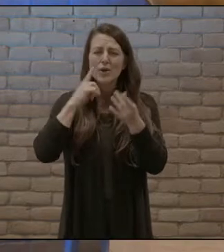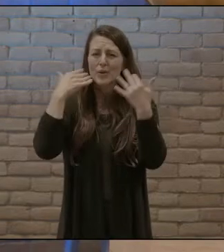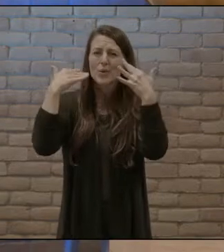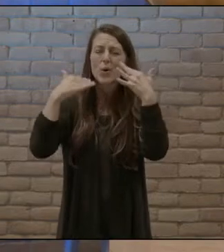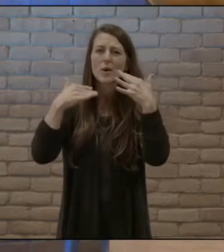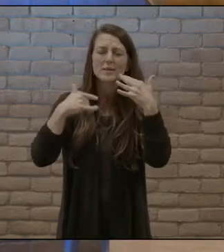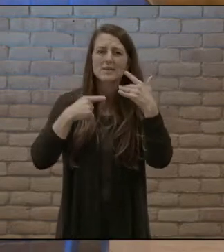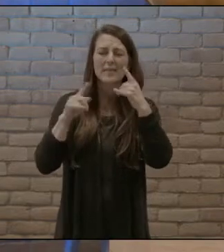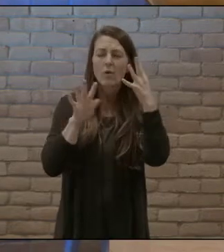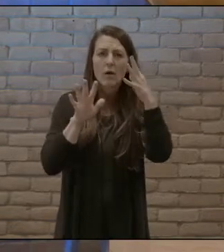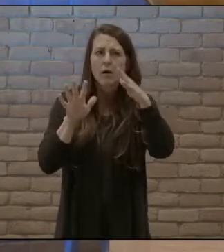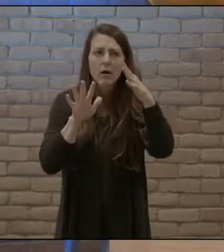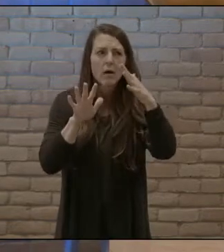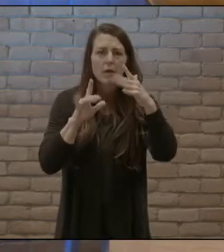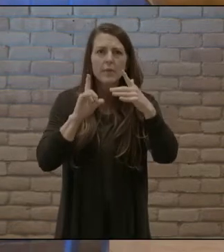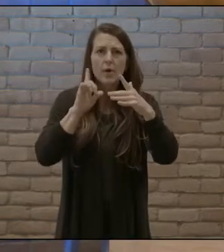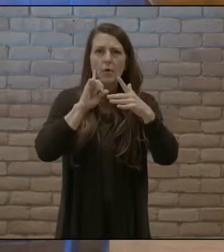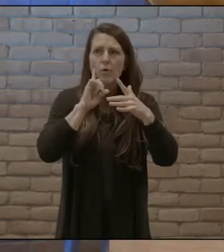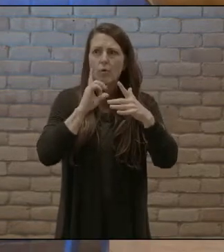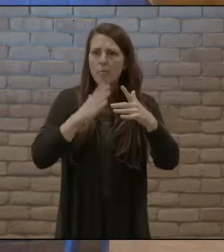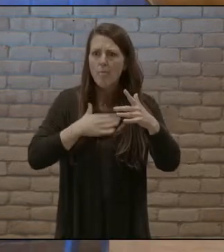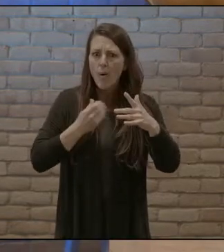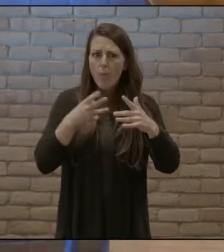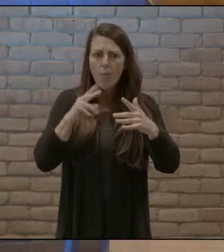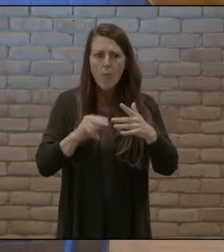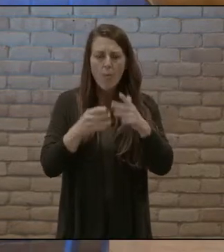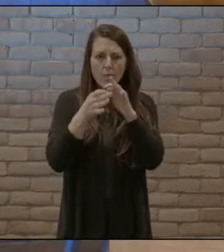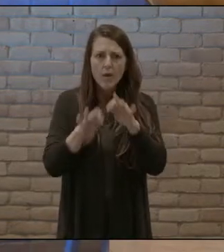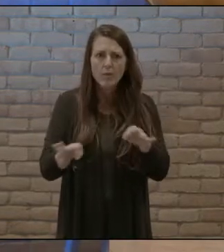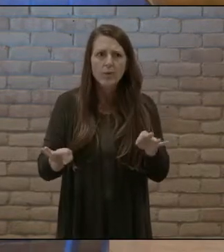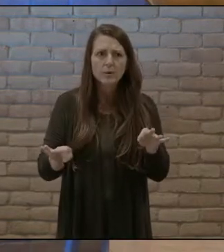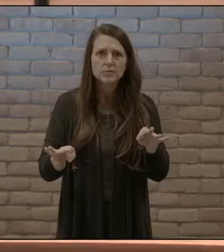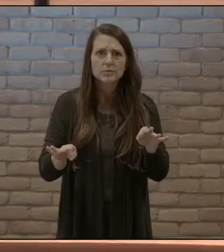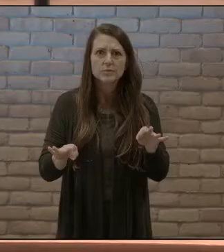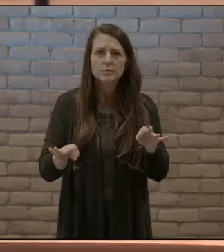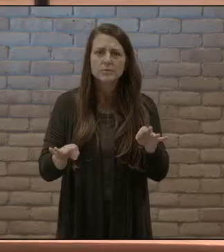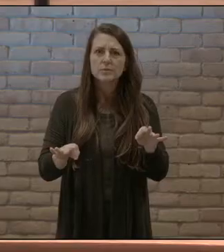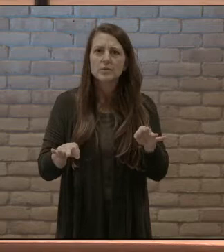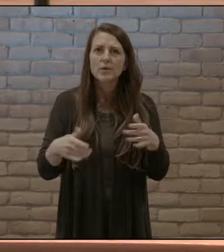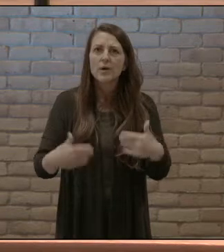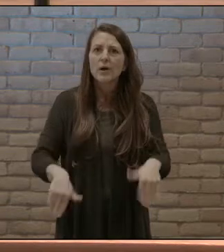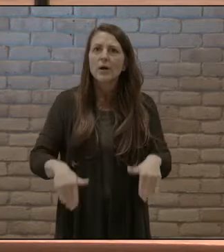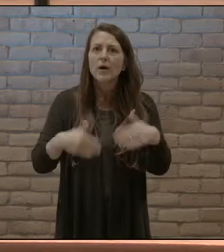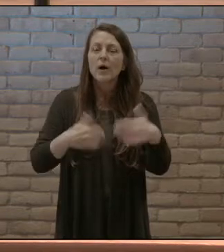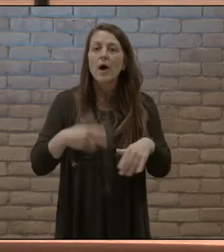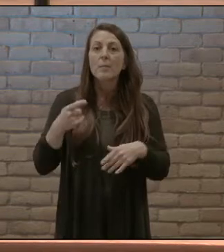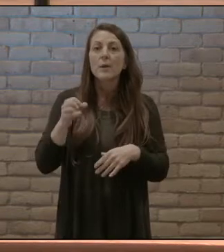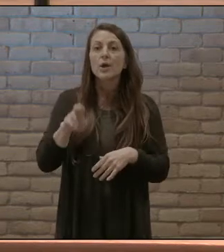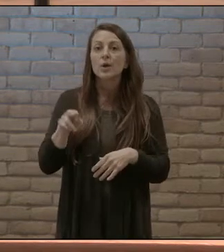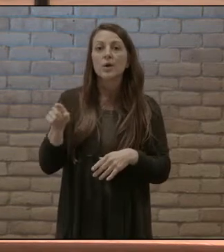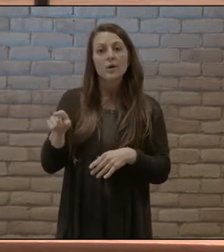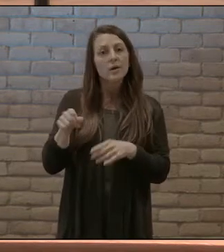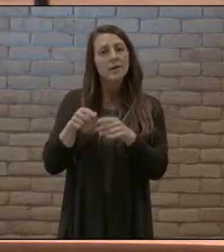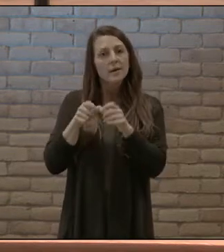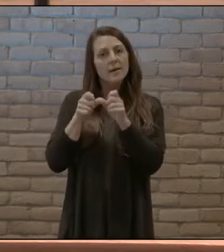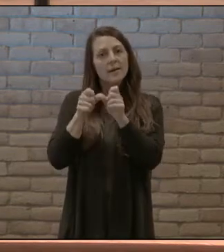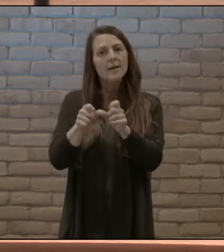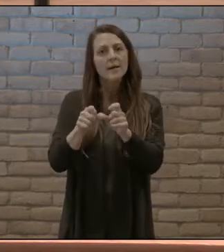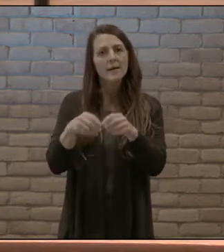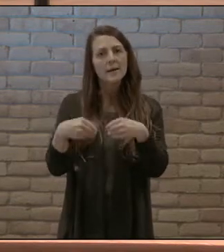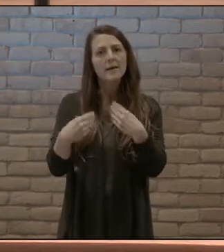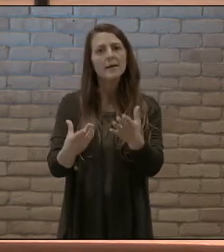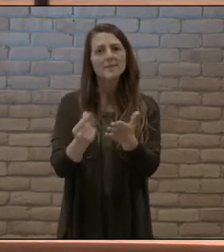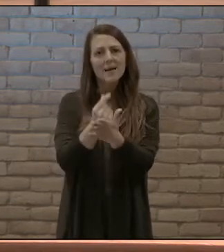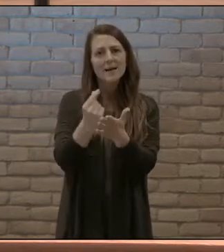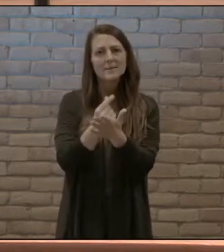hear their own languages being spoken by the believers. And Peter goes on and he gives the